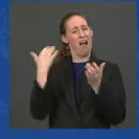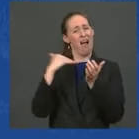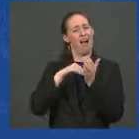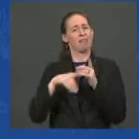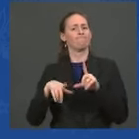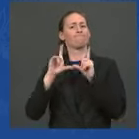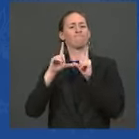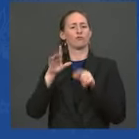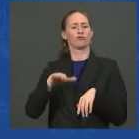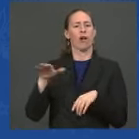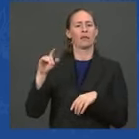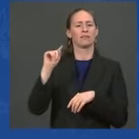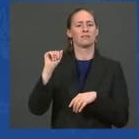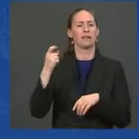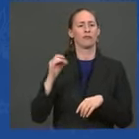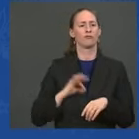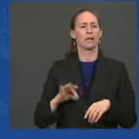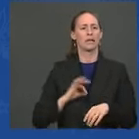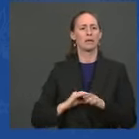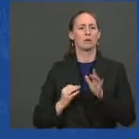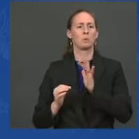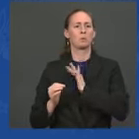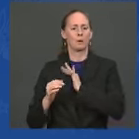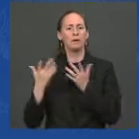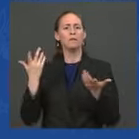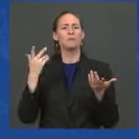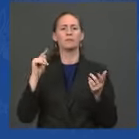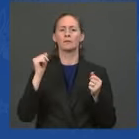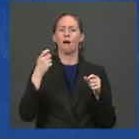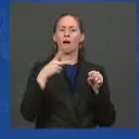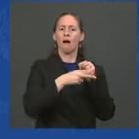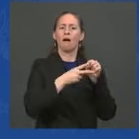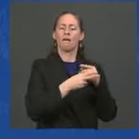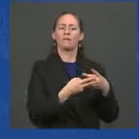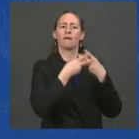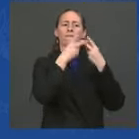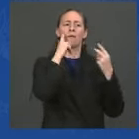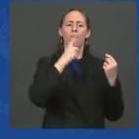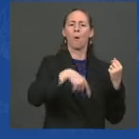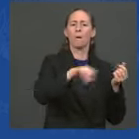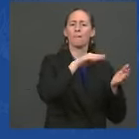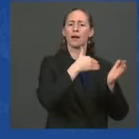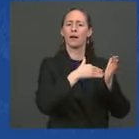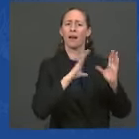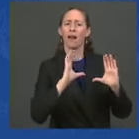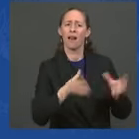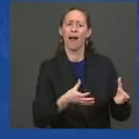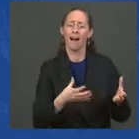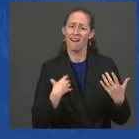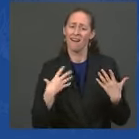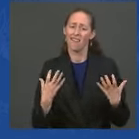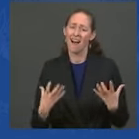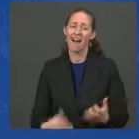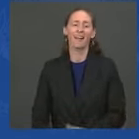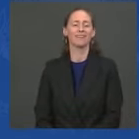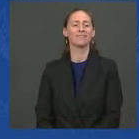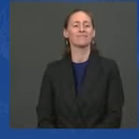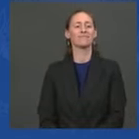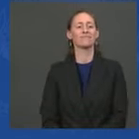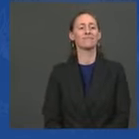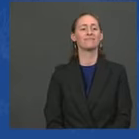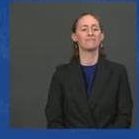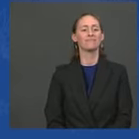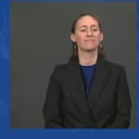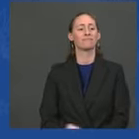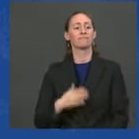which is finally a tax cut for the middle class. Now look, my friends on the other side never had any problem